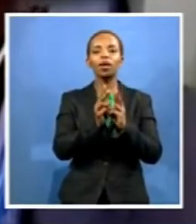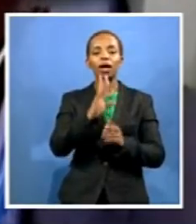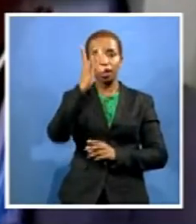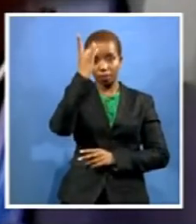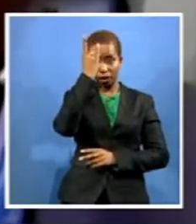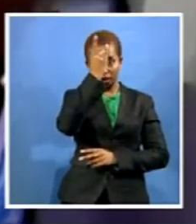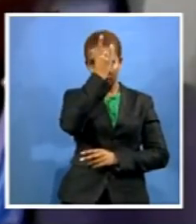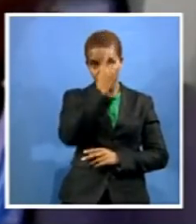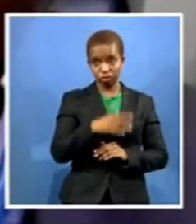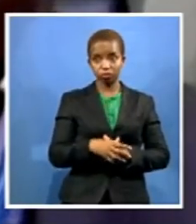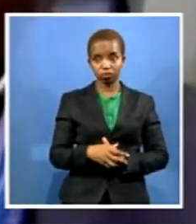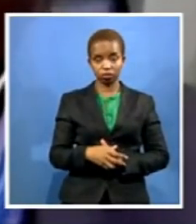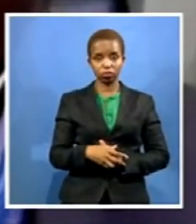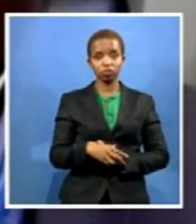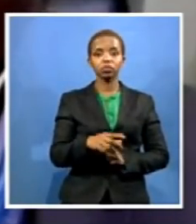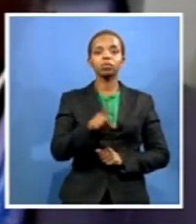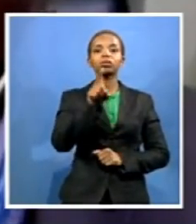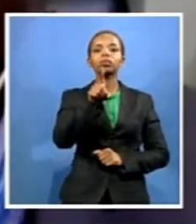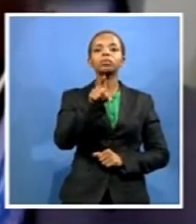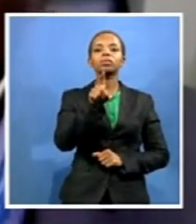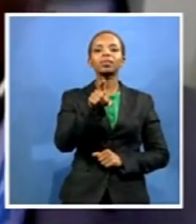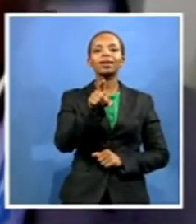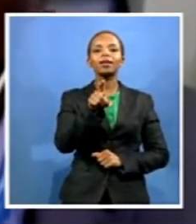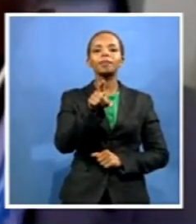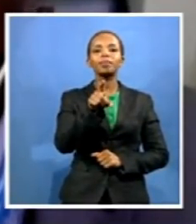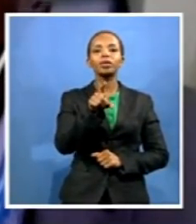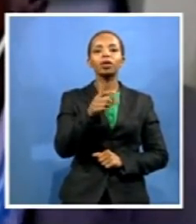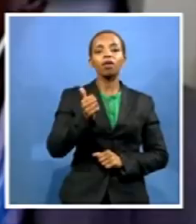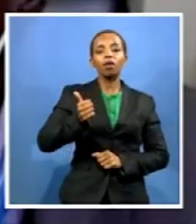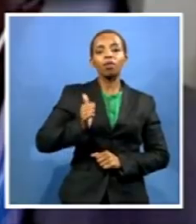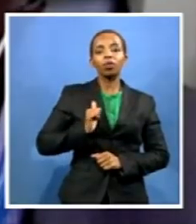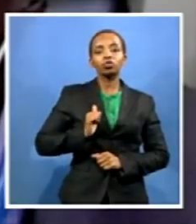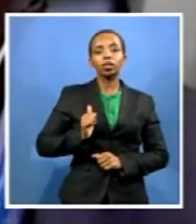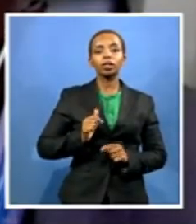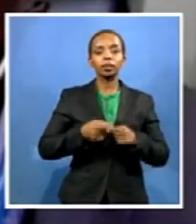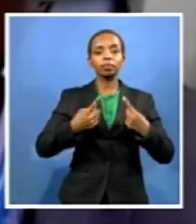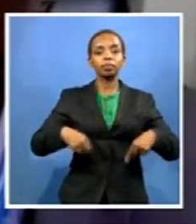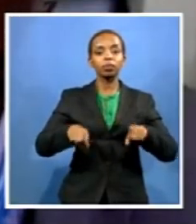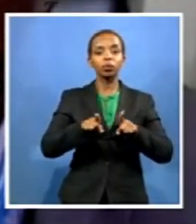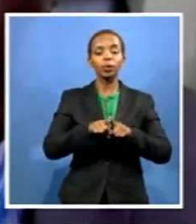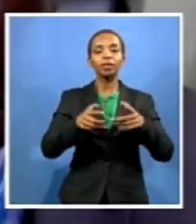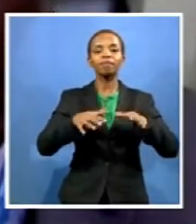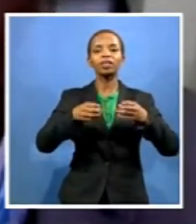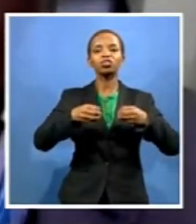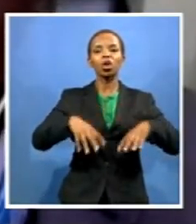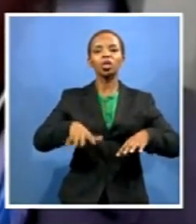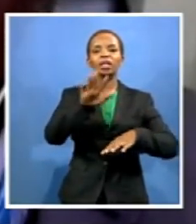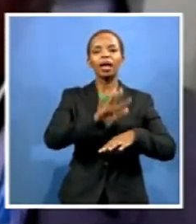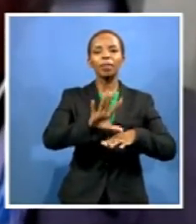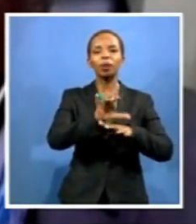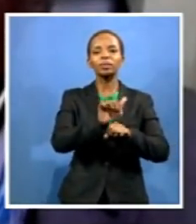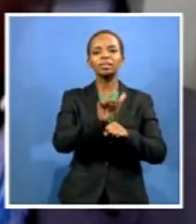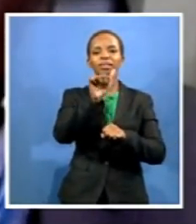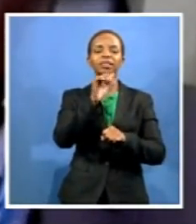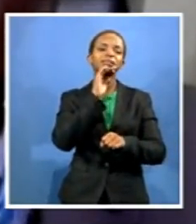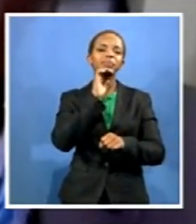cases. Unfortunately, we've lost about 16, which is just about 1% of the